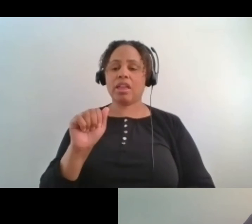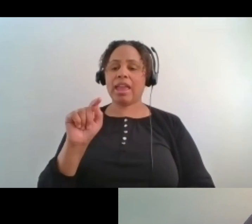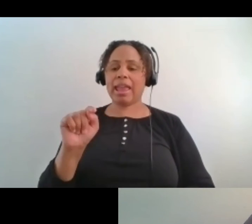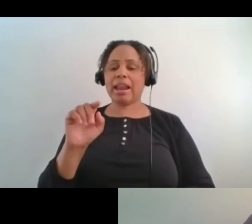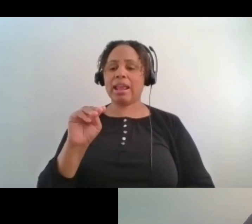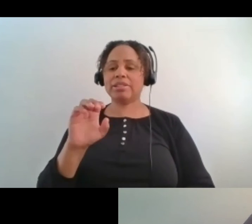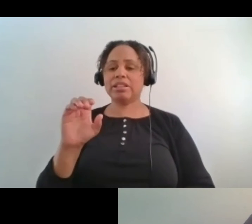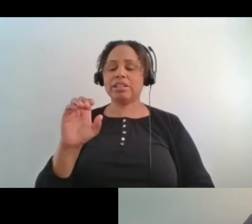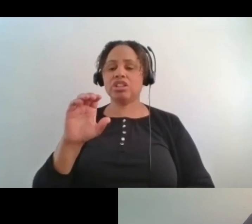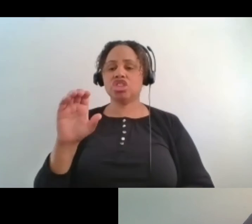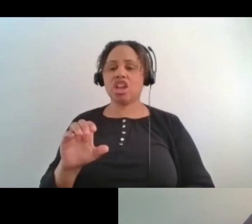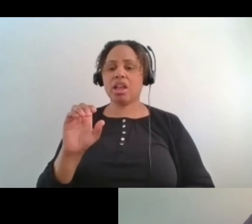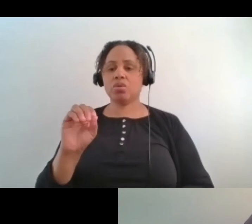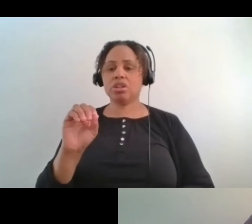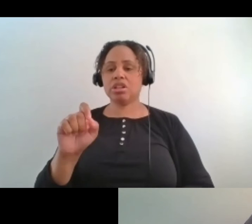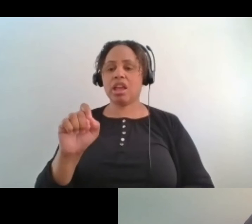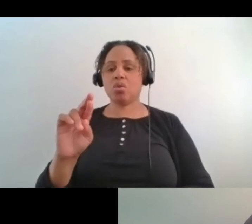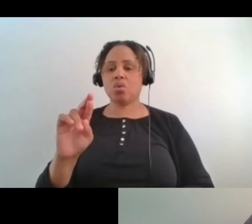health@mccchicago.org. Again, that is